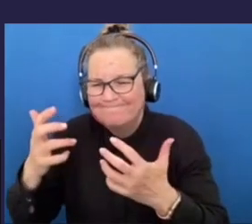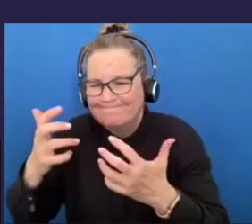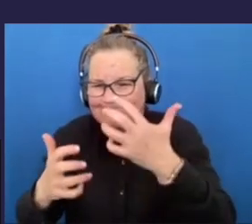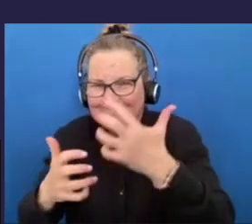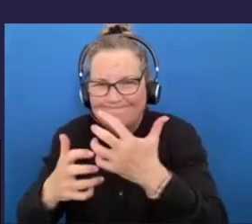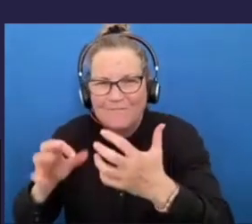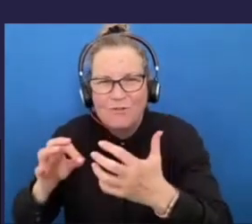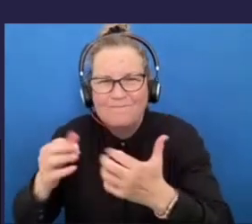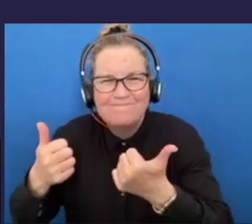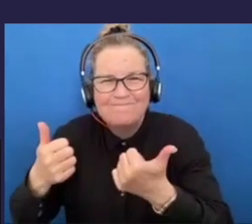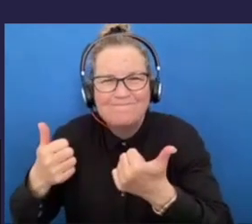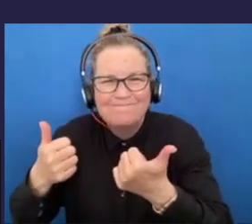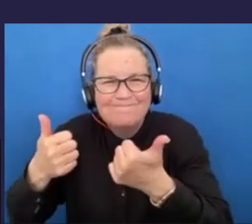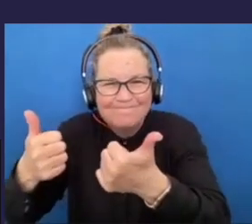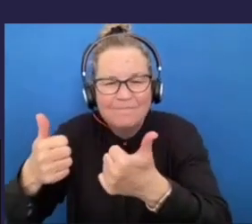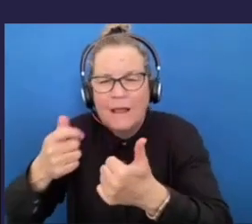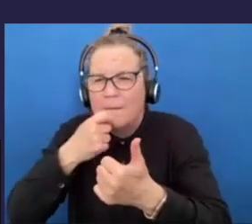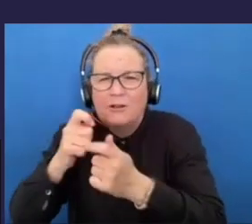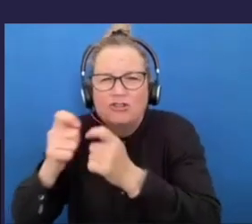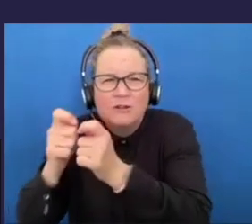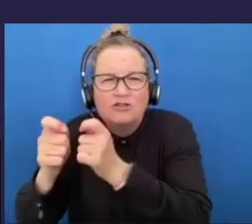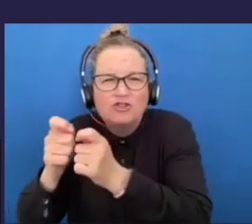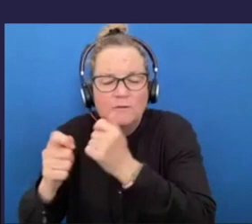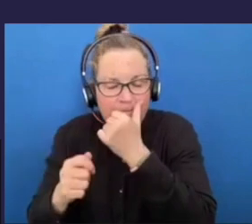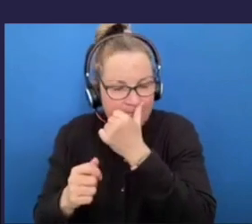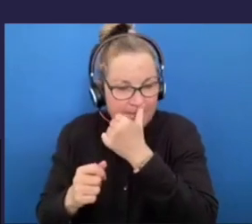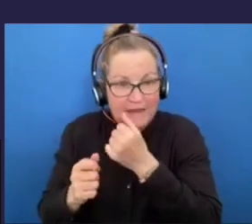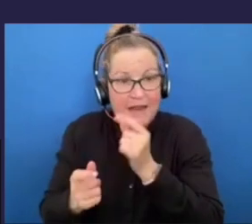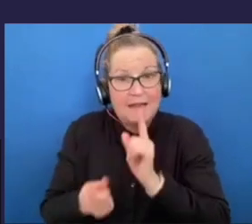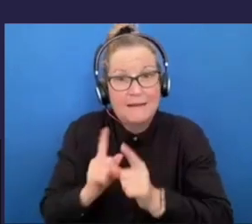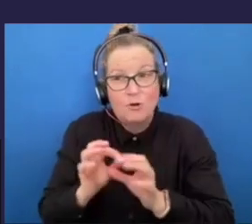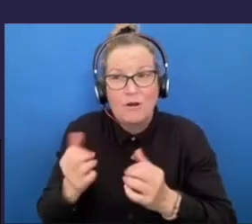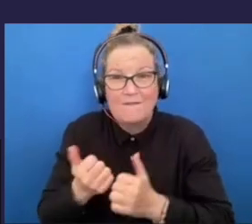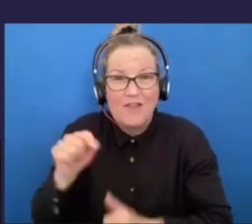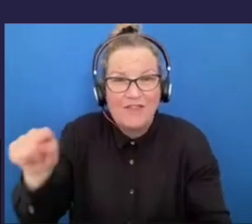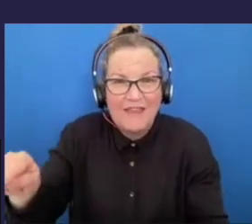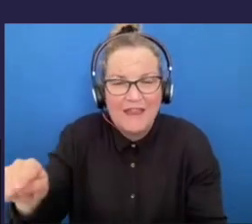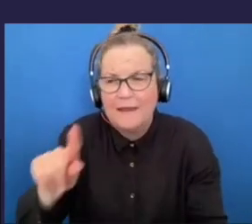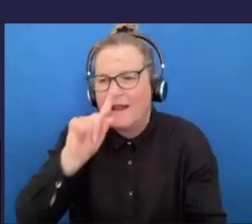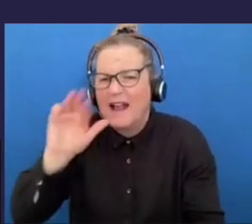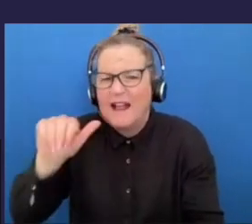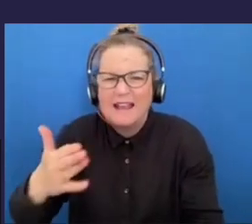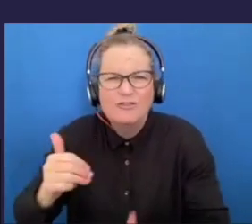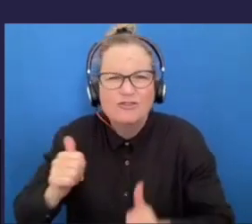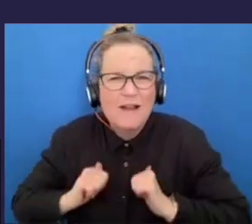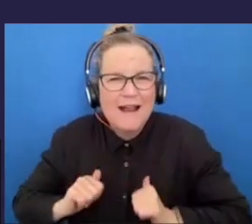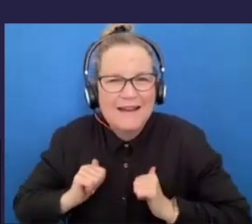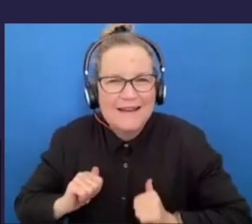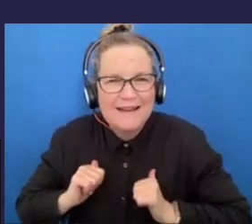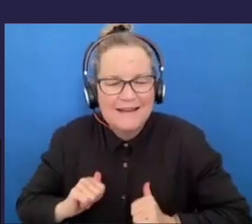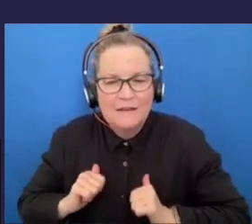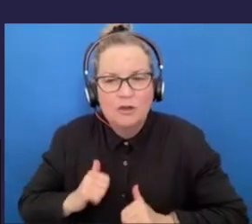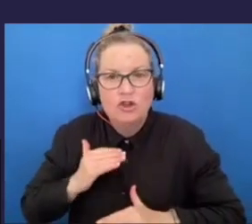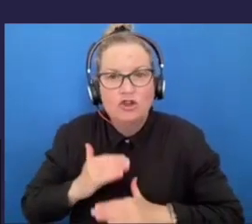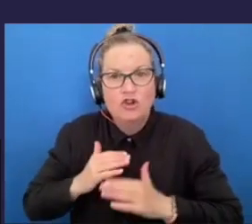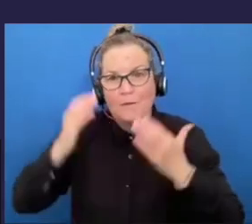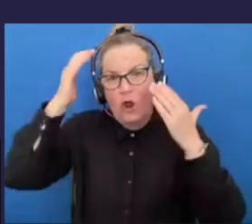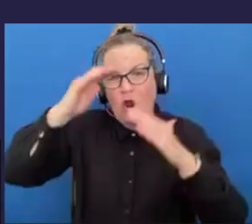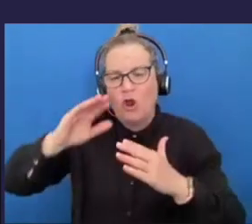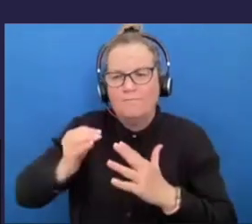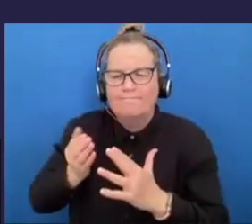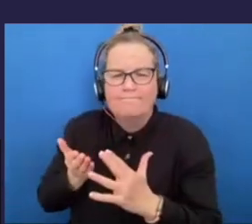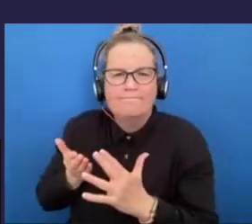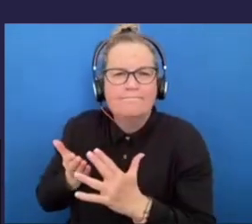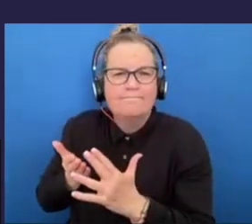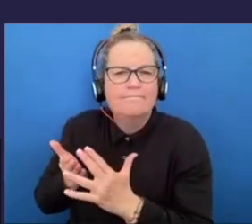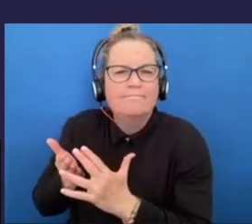Sometimes the natural environment is simply insufficient or incapable of providing the training needed, and the job coach must intercede,